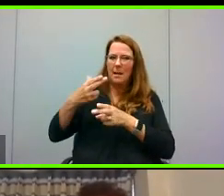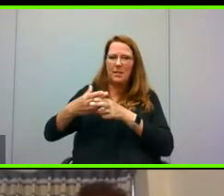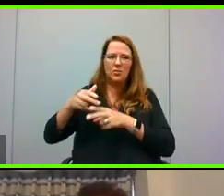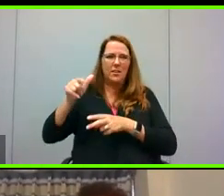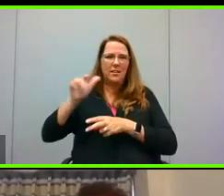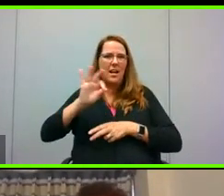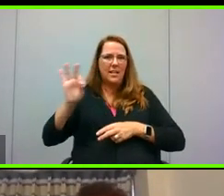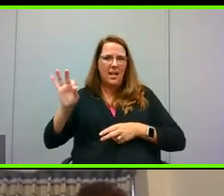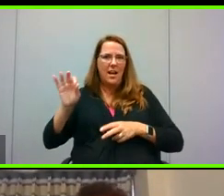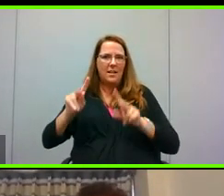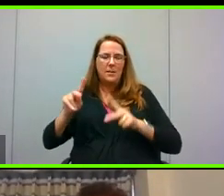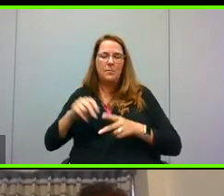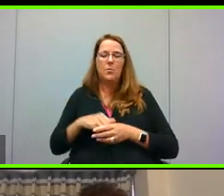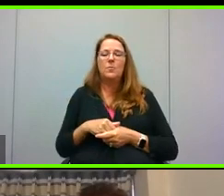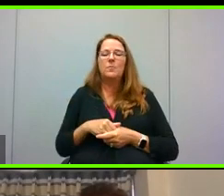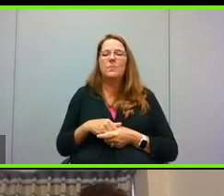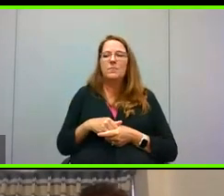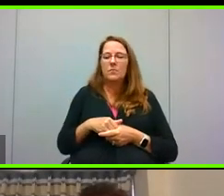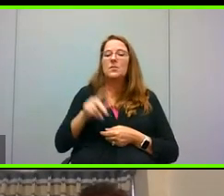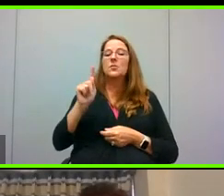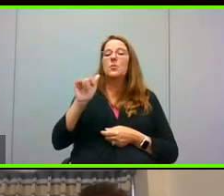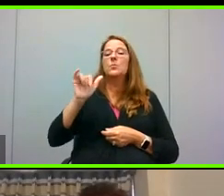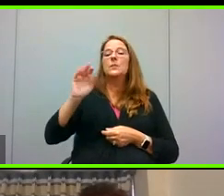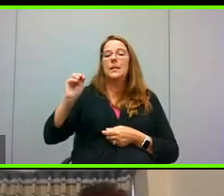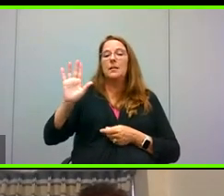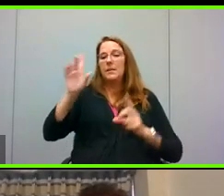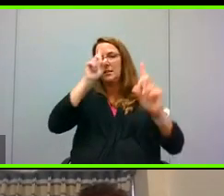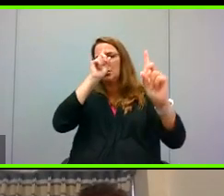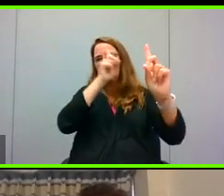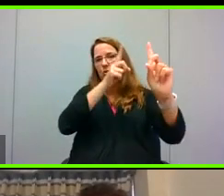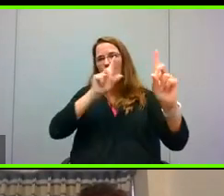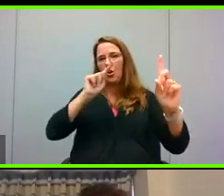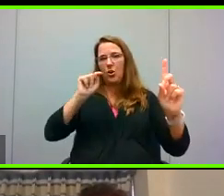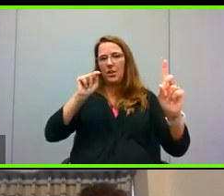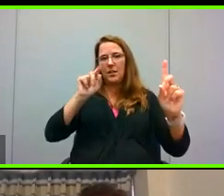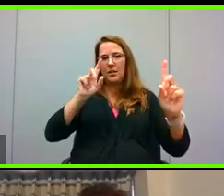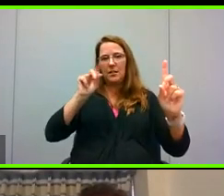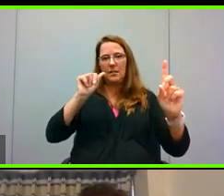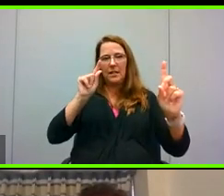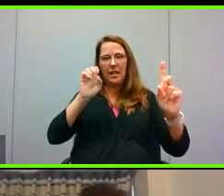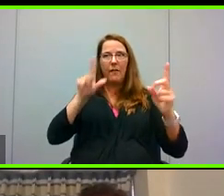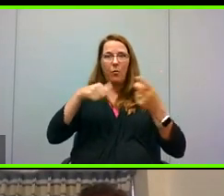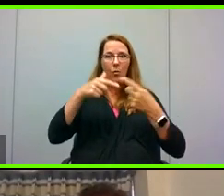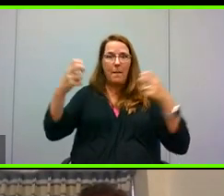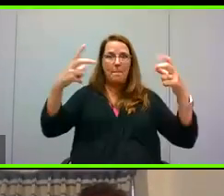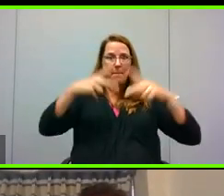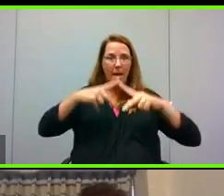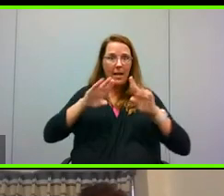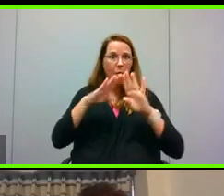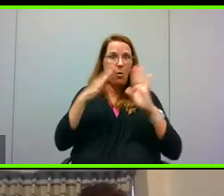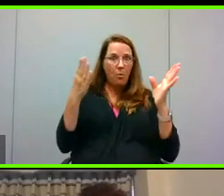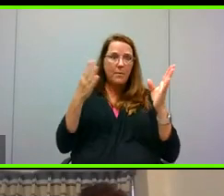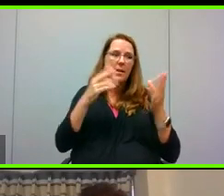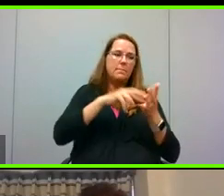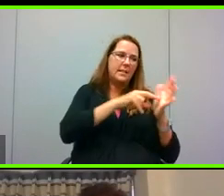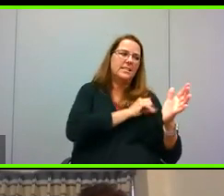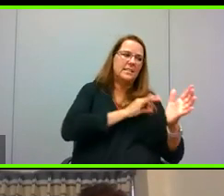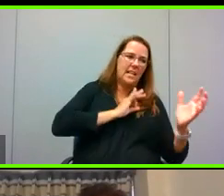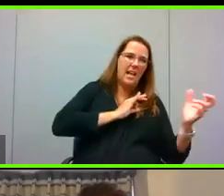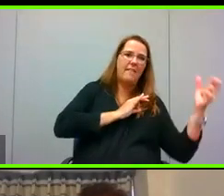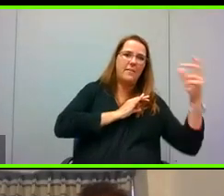So Tim has decided on a targeted date of when we may bring people back, meaning staff and then